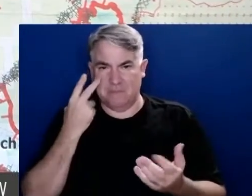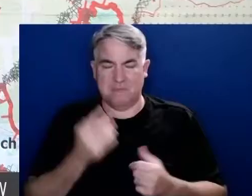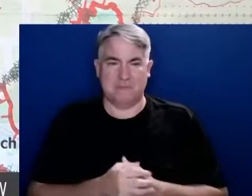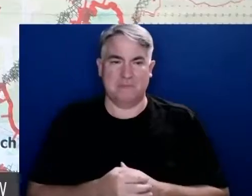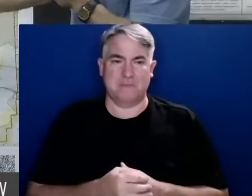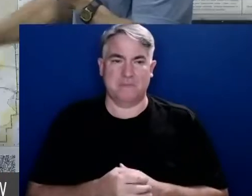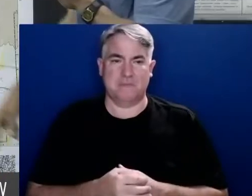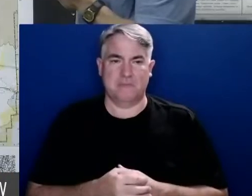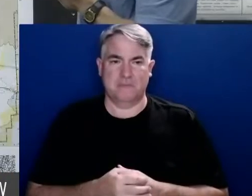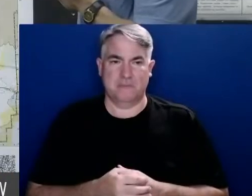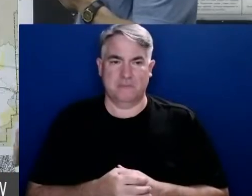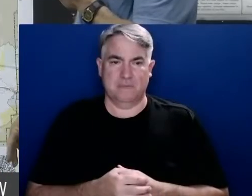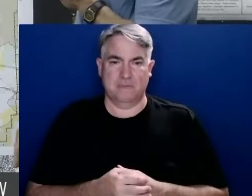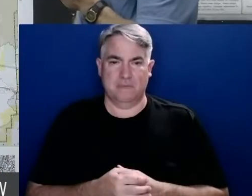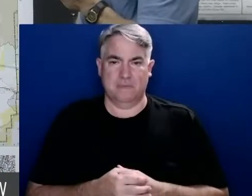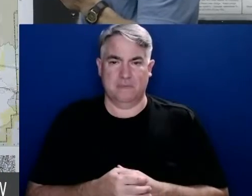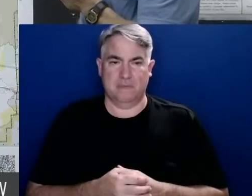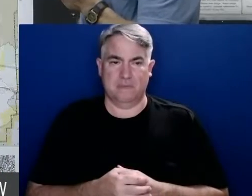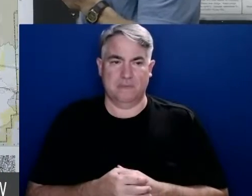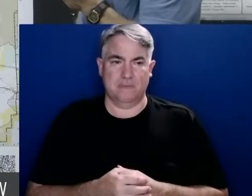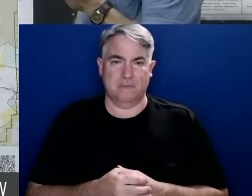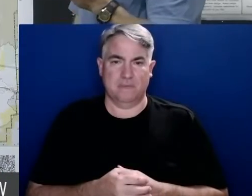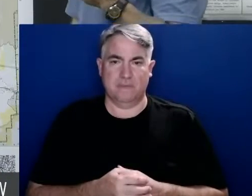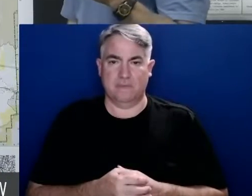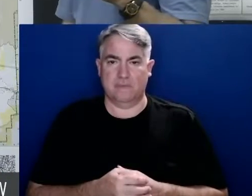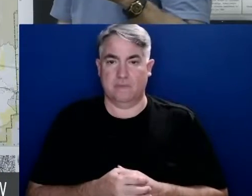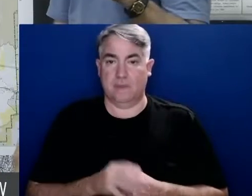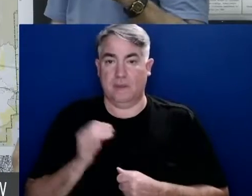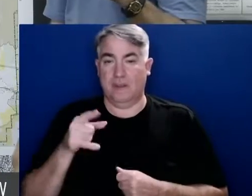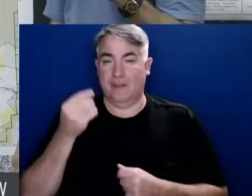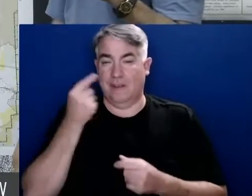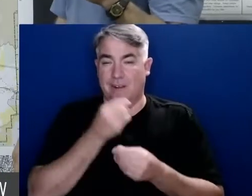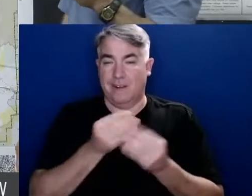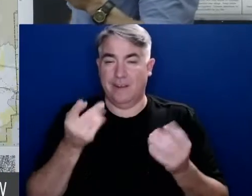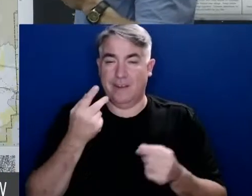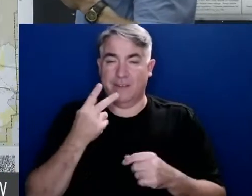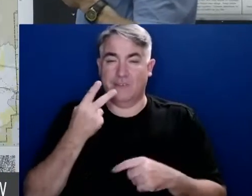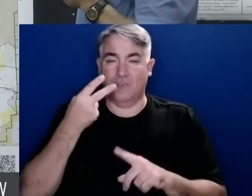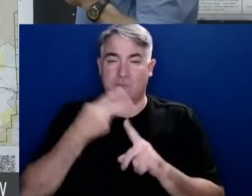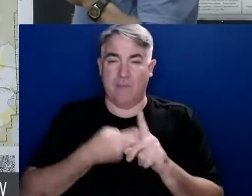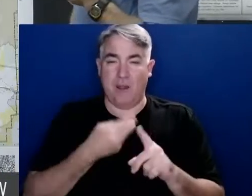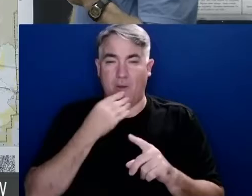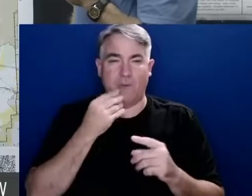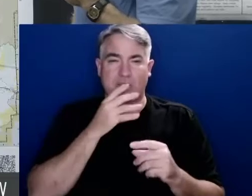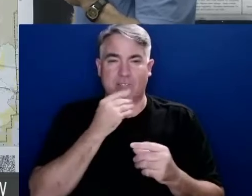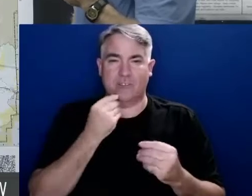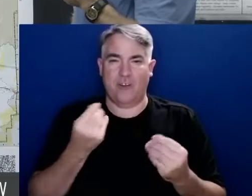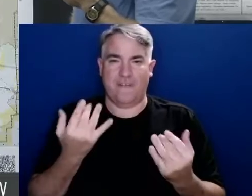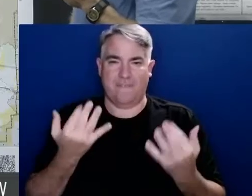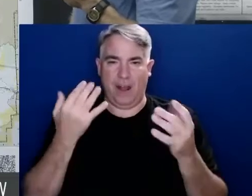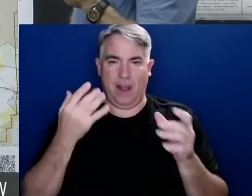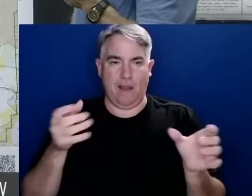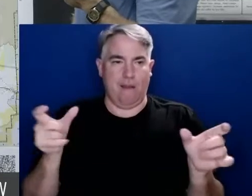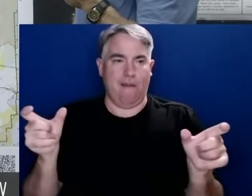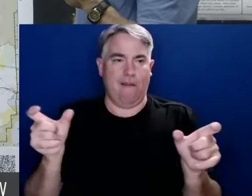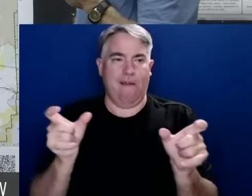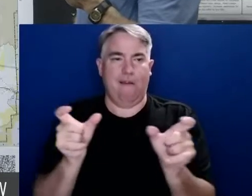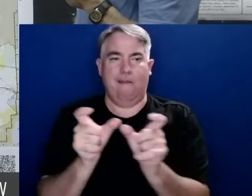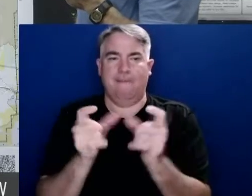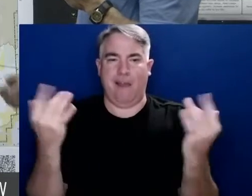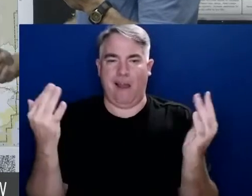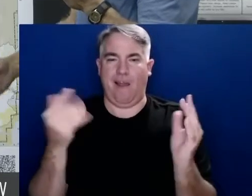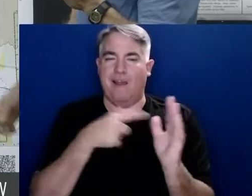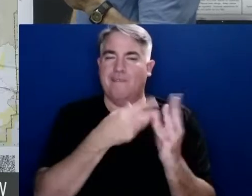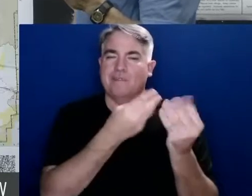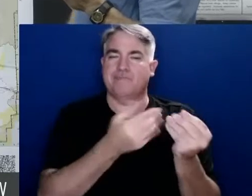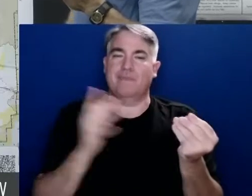up against a two-month-old fire there, and Sugar Fire from the Beckworth Complex. Lastly, I would say that